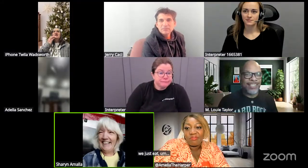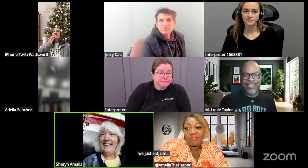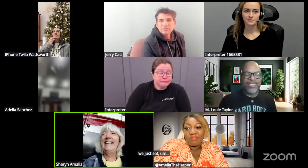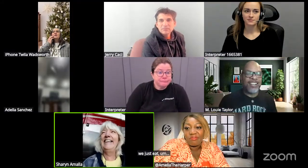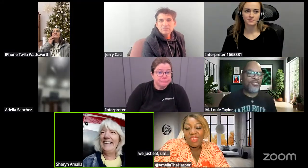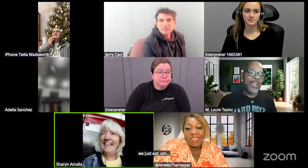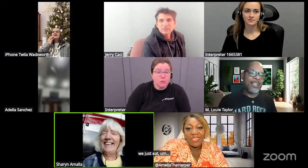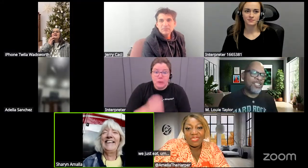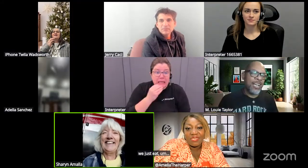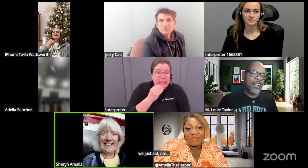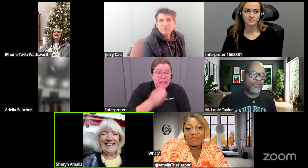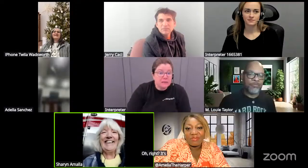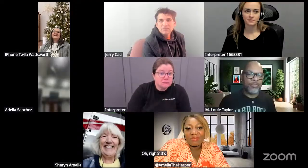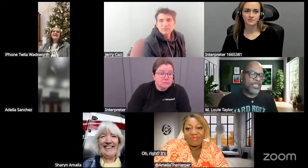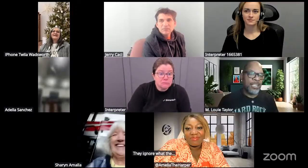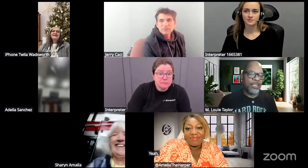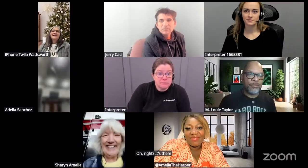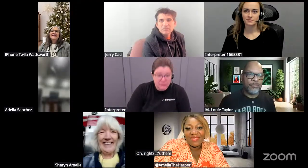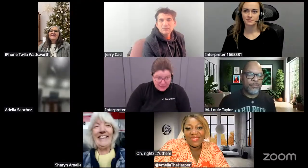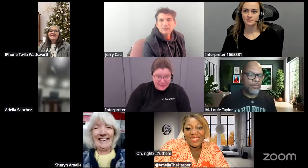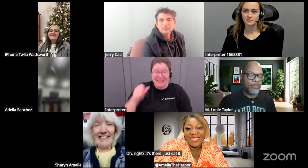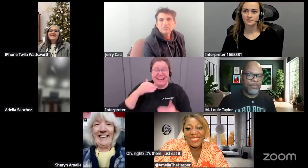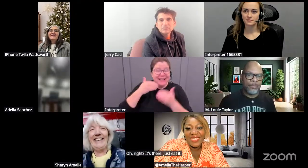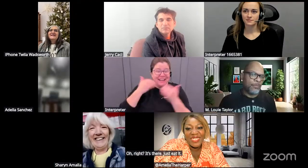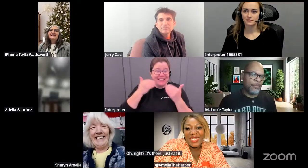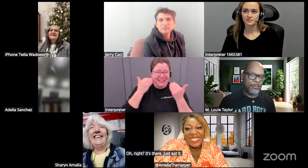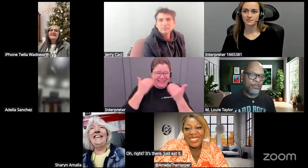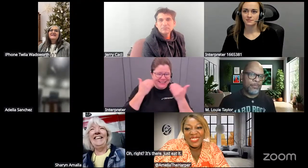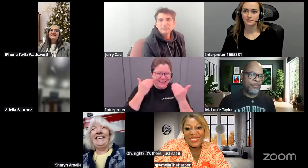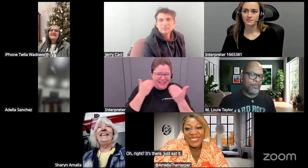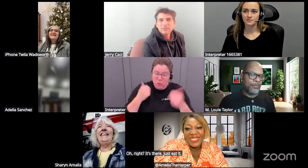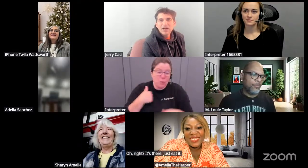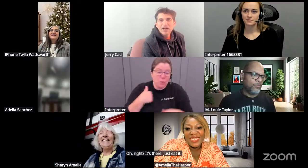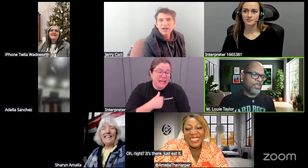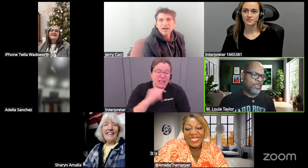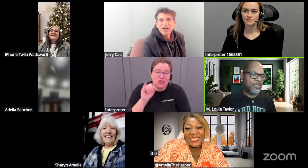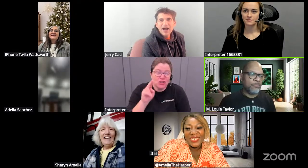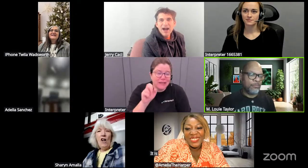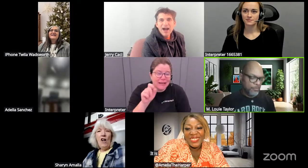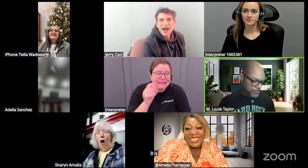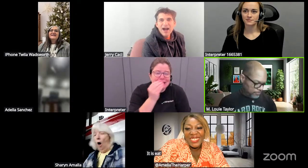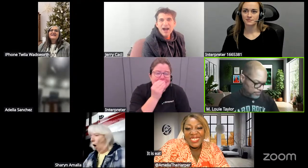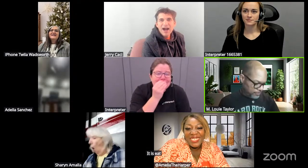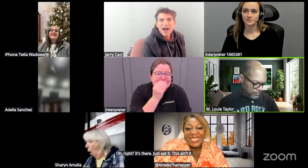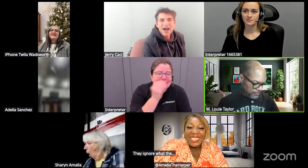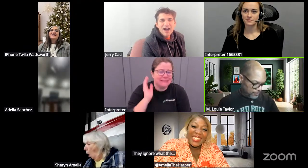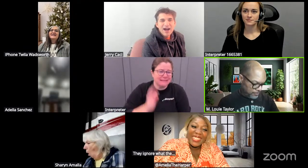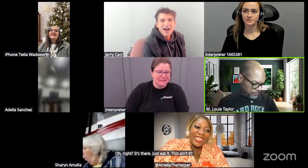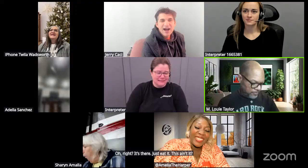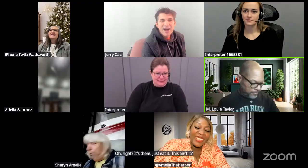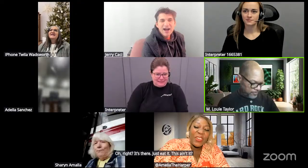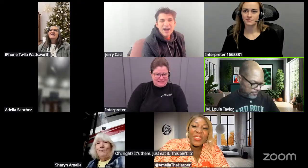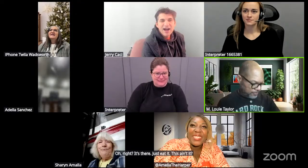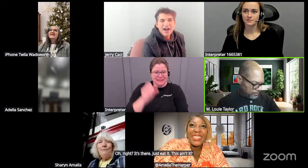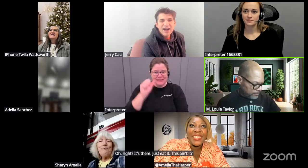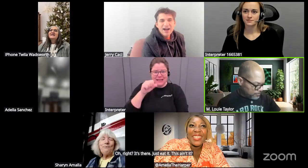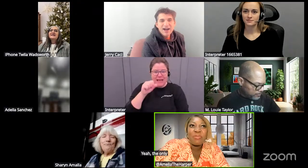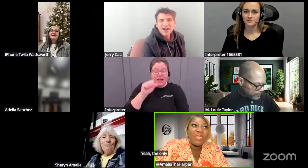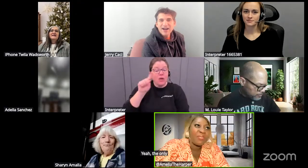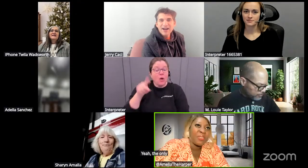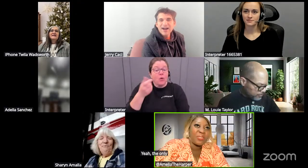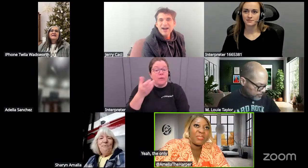They That's ignore right. what It's Yeah, the. there. Just eat it. just eat, Just you eat it. know. Yeah. The only thing